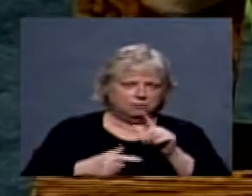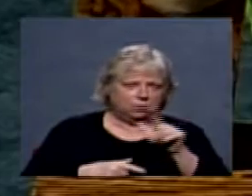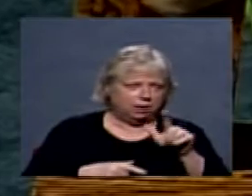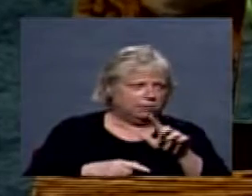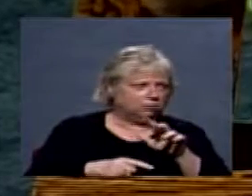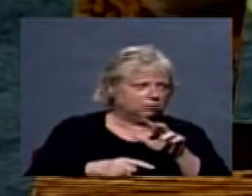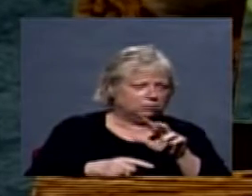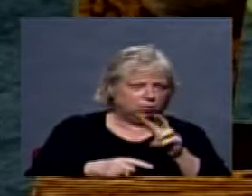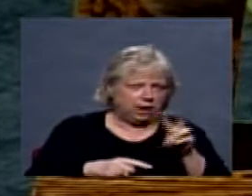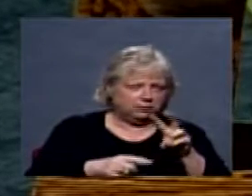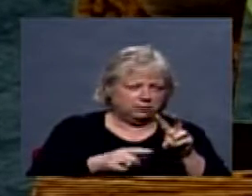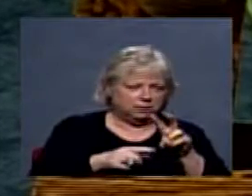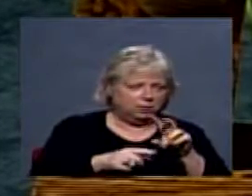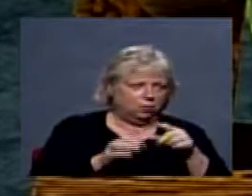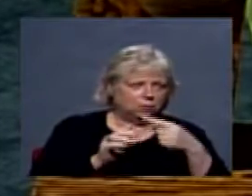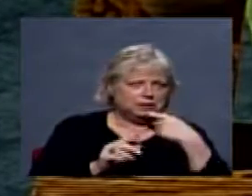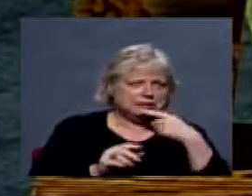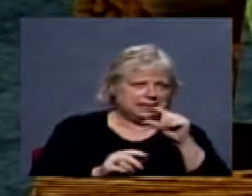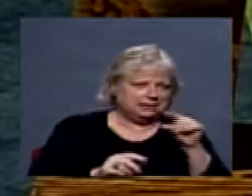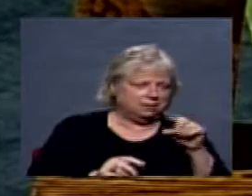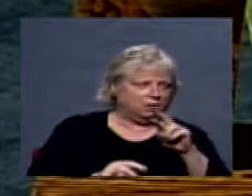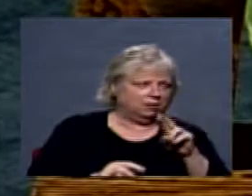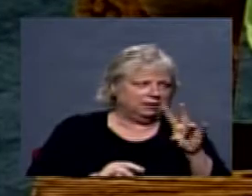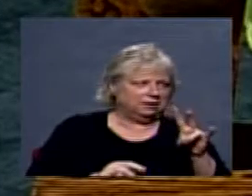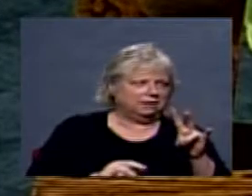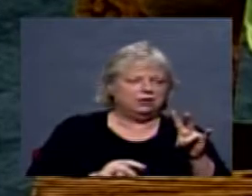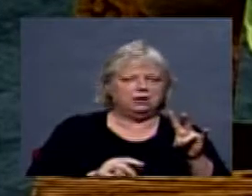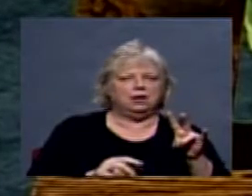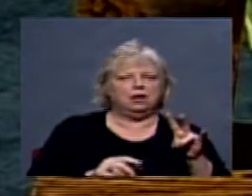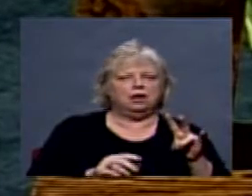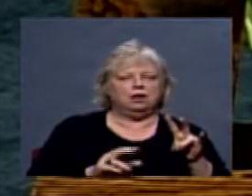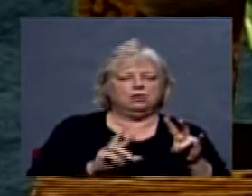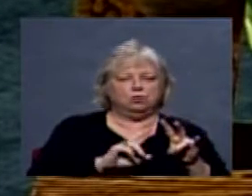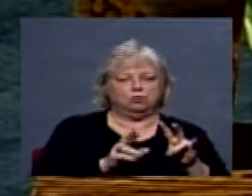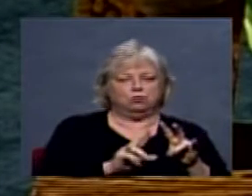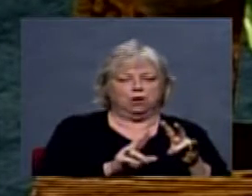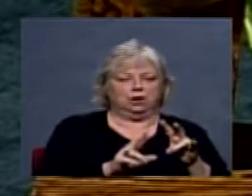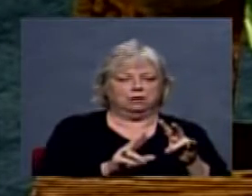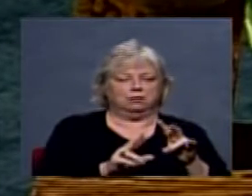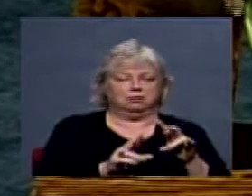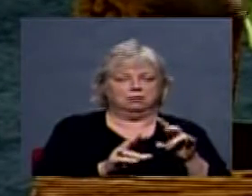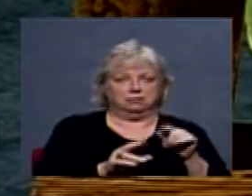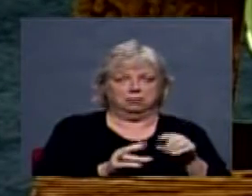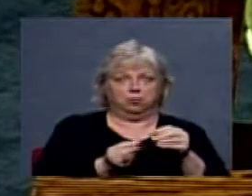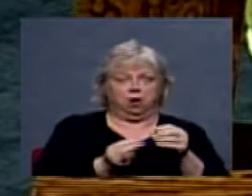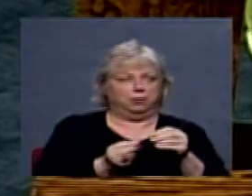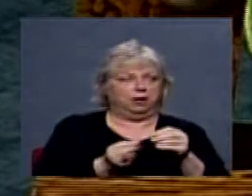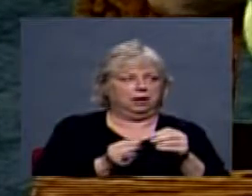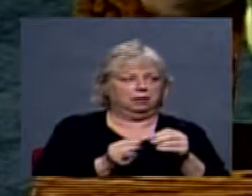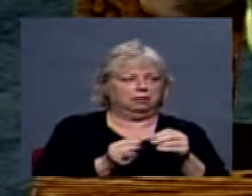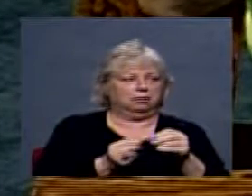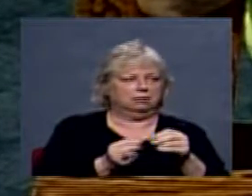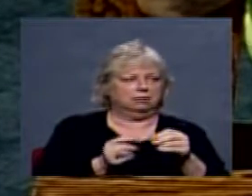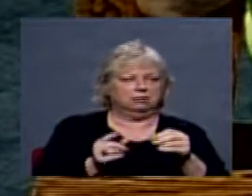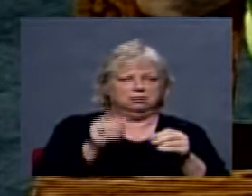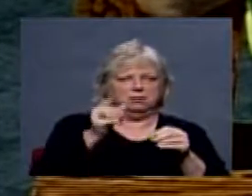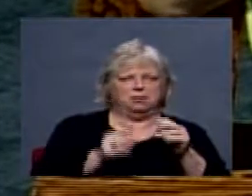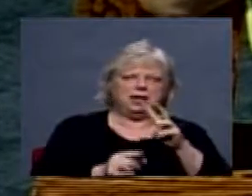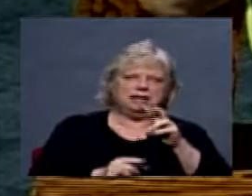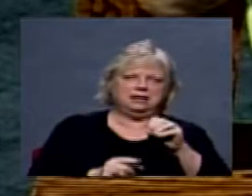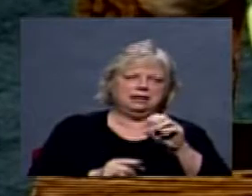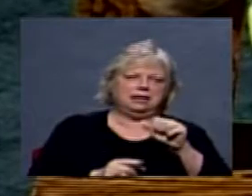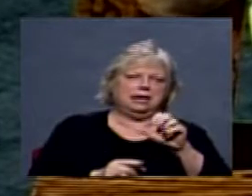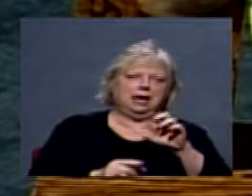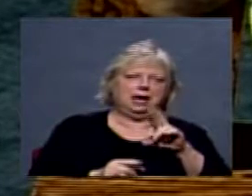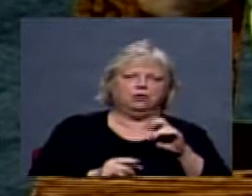says. I hunt the property to the right, which is where it says this side at. Up the far side, there's about 60 acres there that